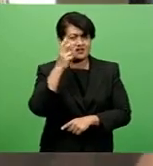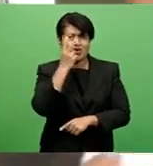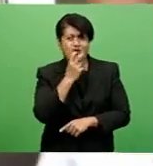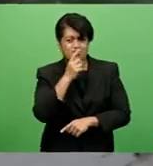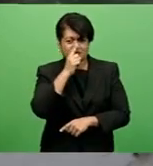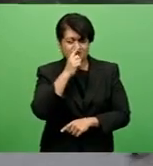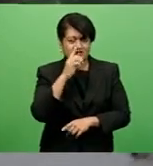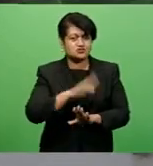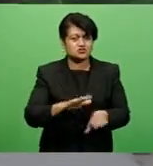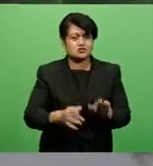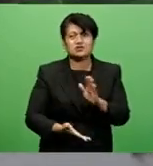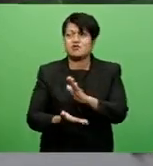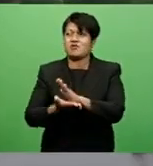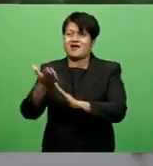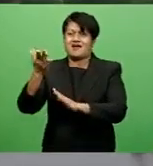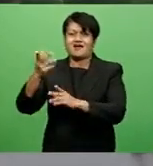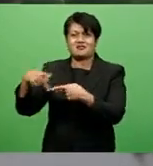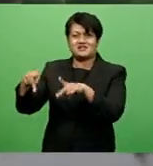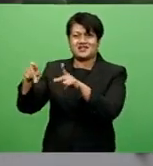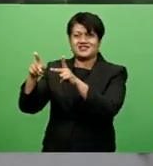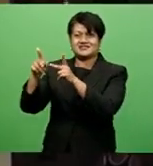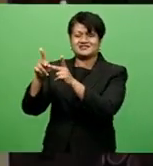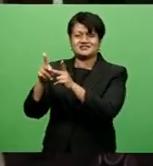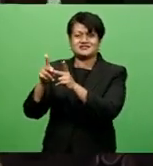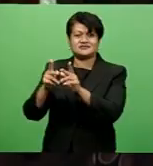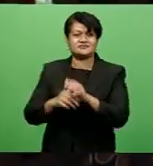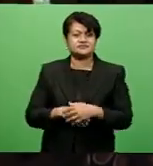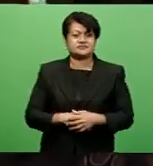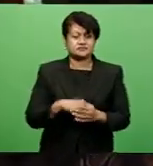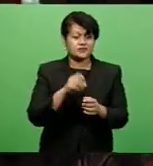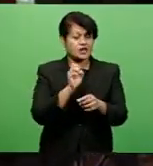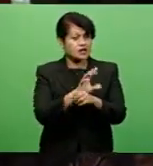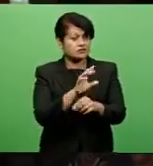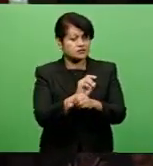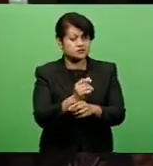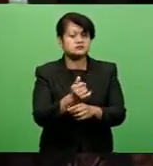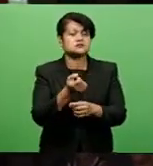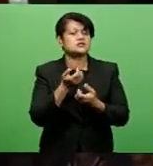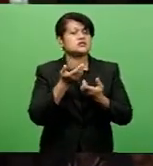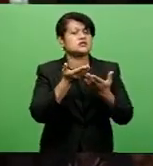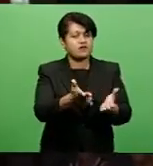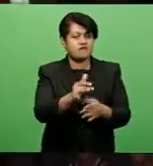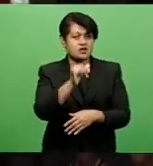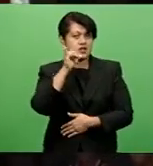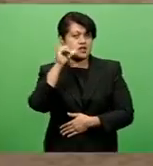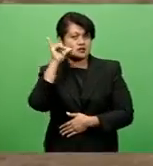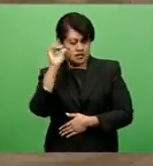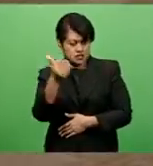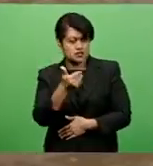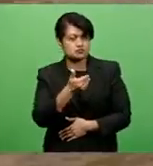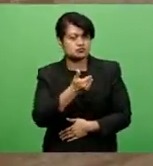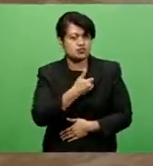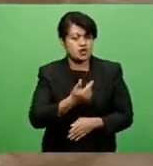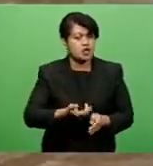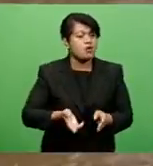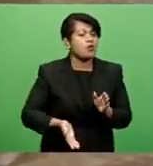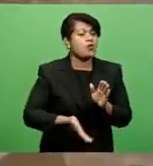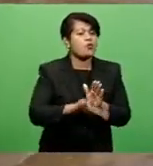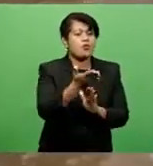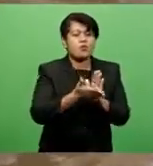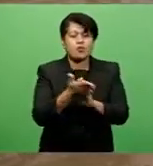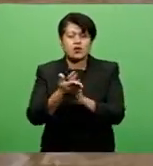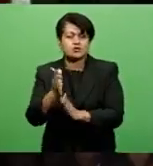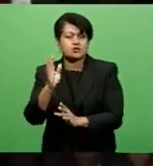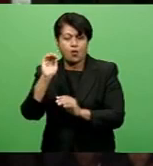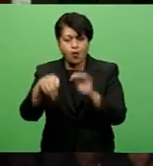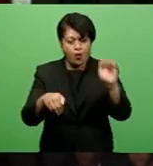higher ground. The advice has been given since yesterday, and even this morning I went to their homes to tell them that they